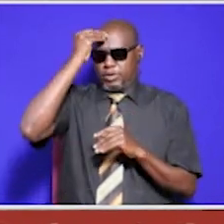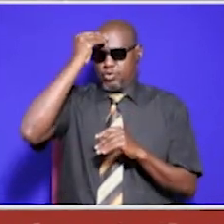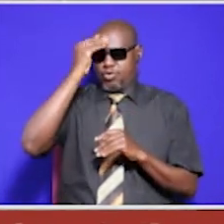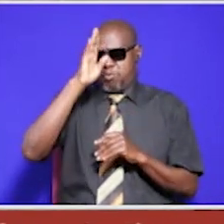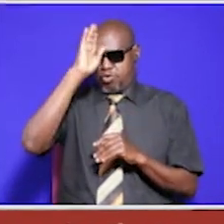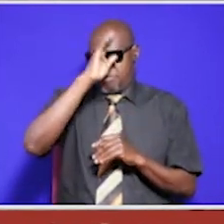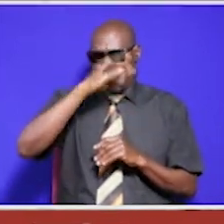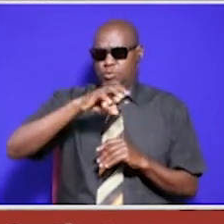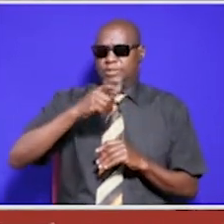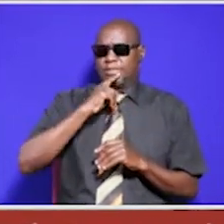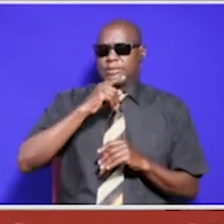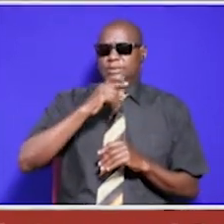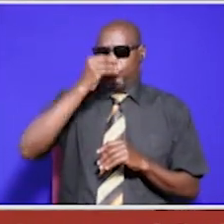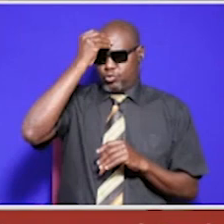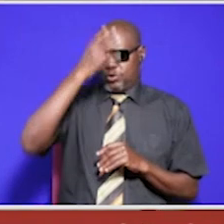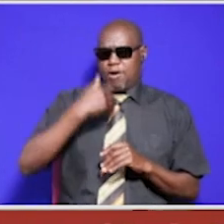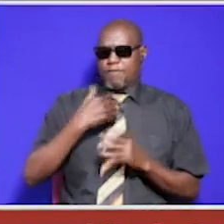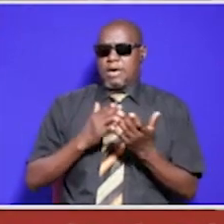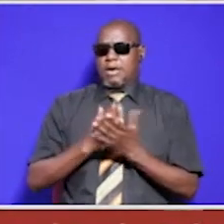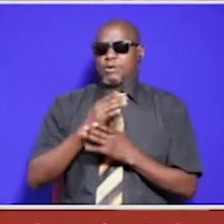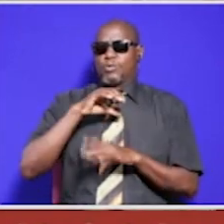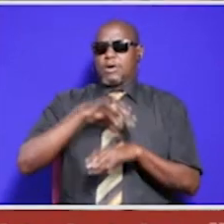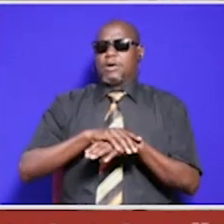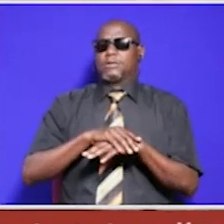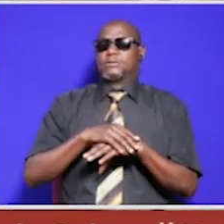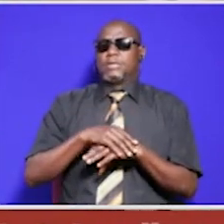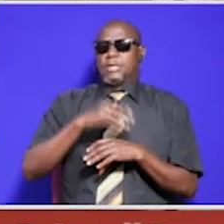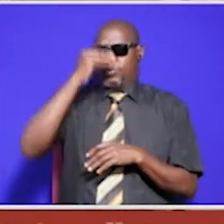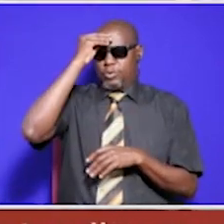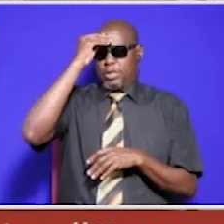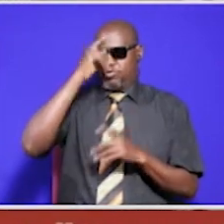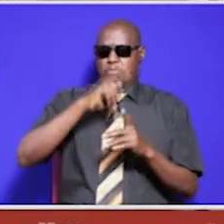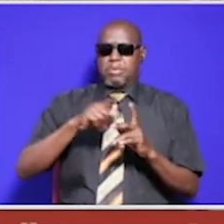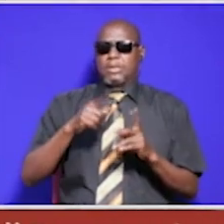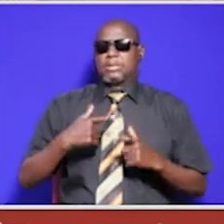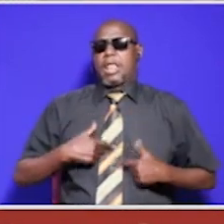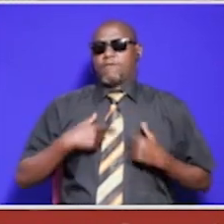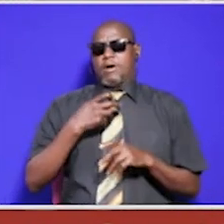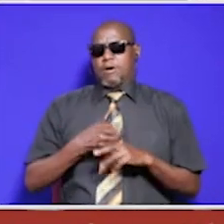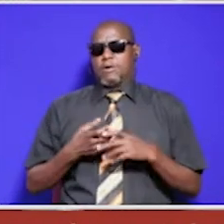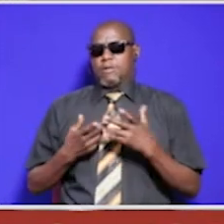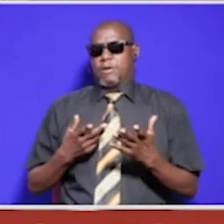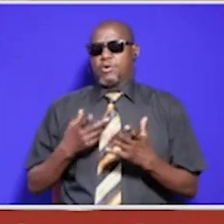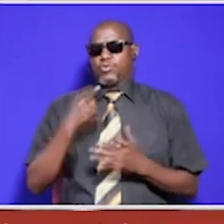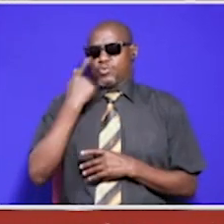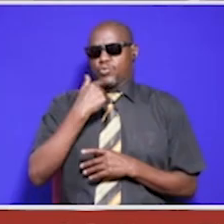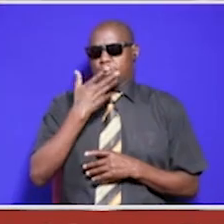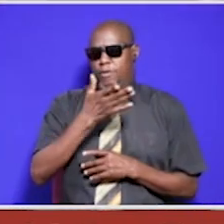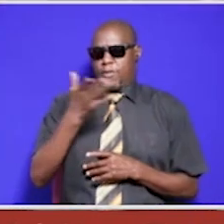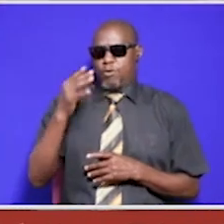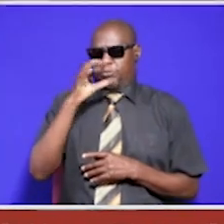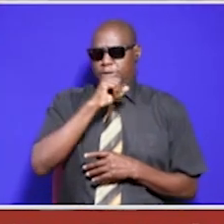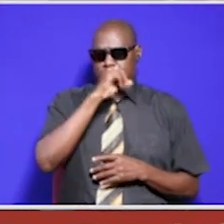said students have a right to get an education despite the hardships of life, urging them who missed out on the